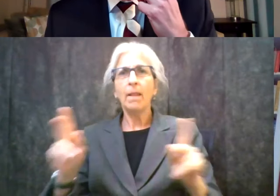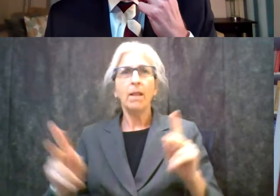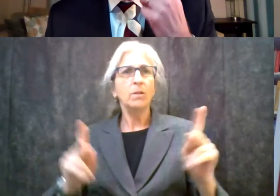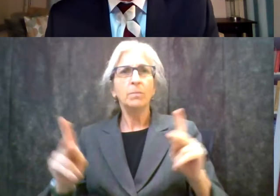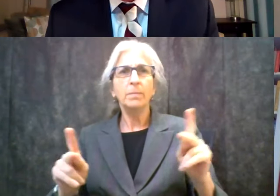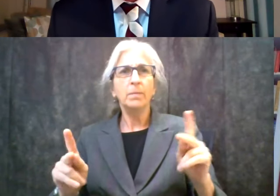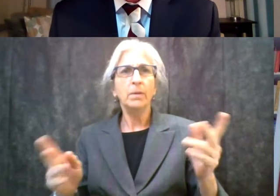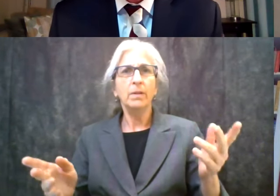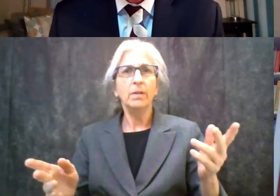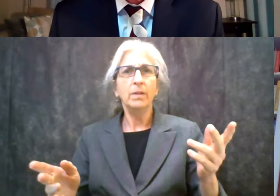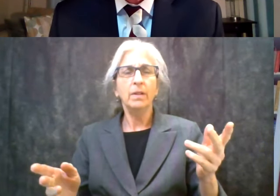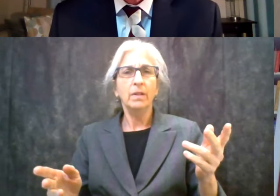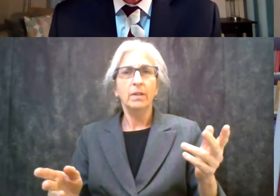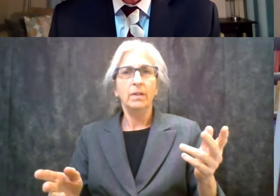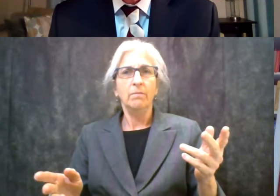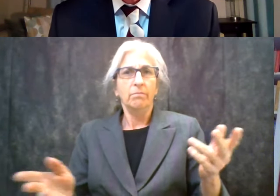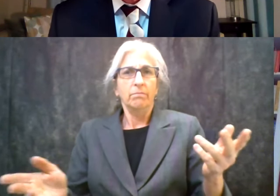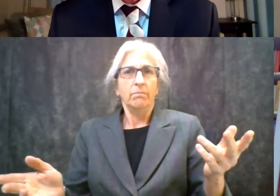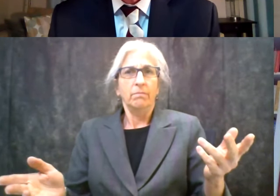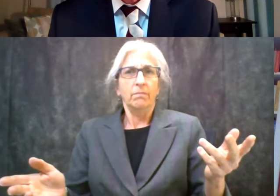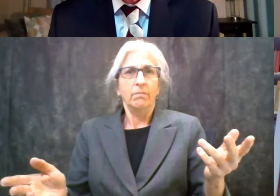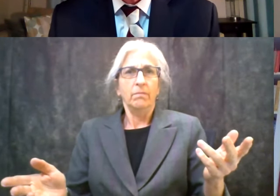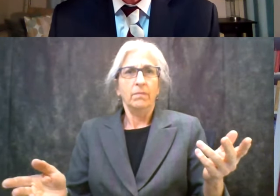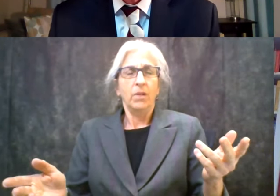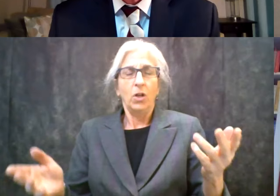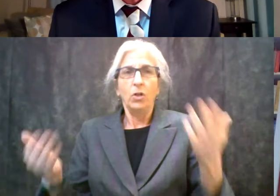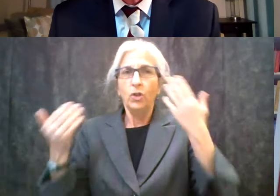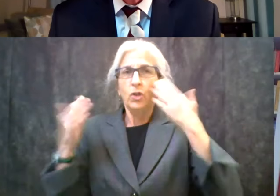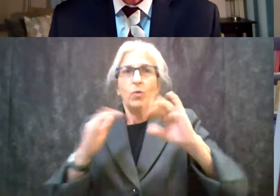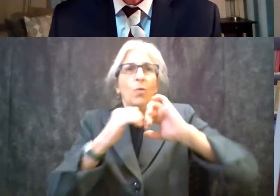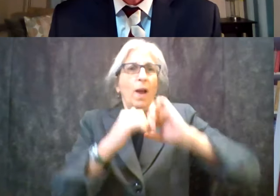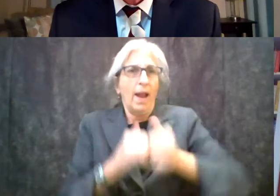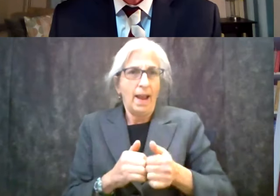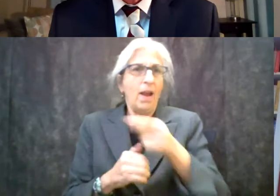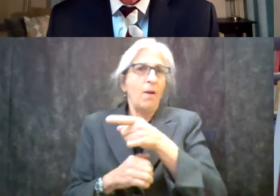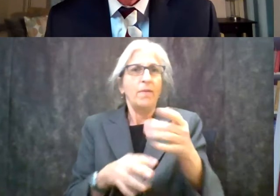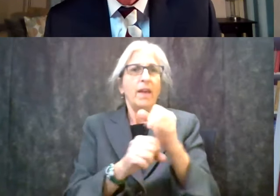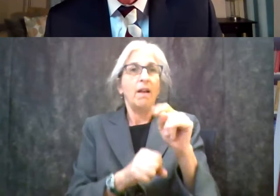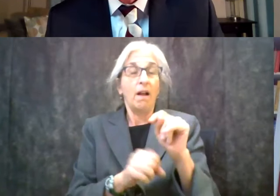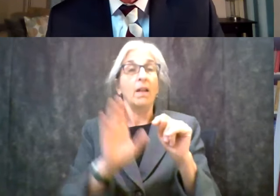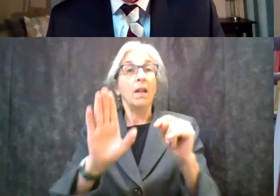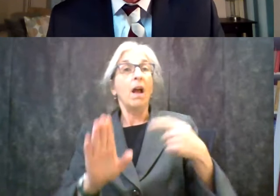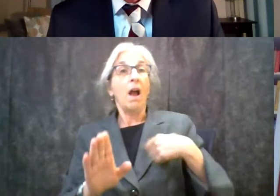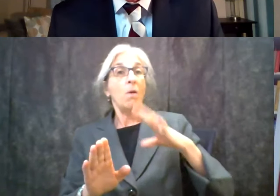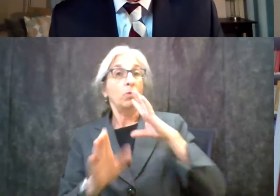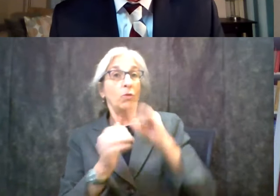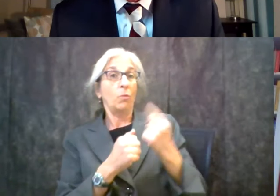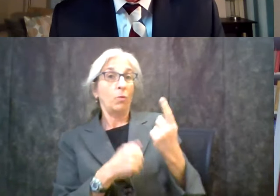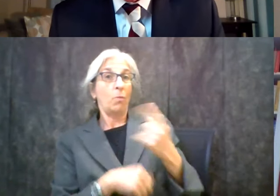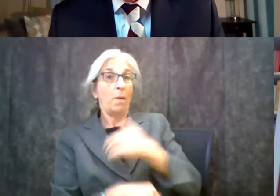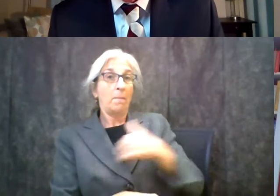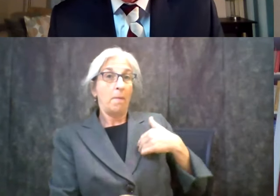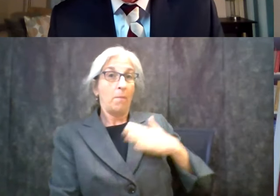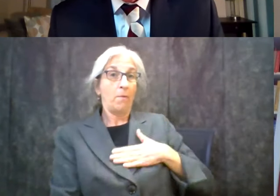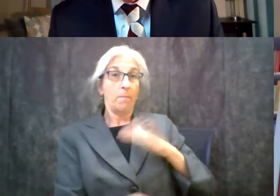any way of identifying how they got it. I was talking to one of my church members a few